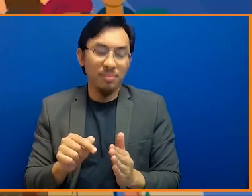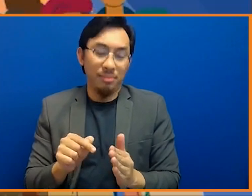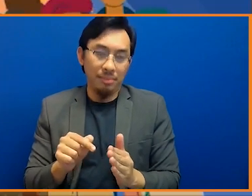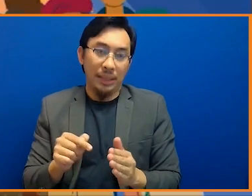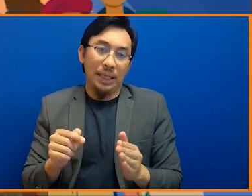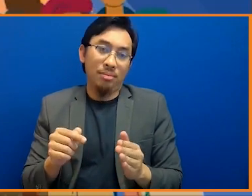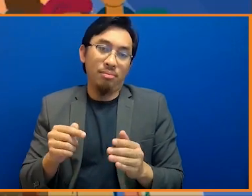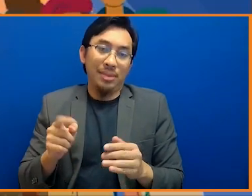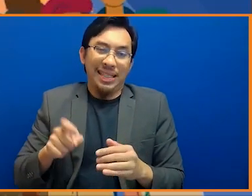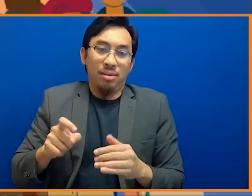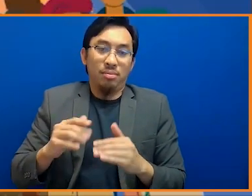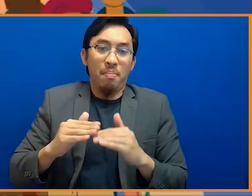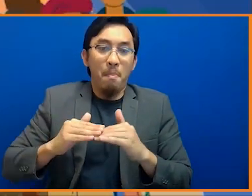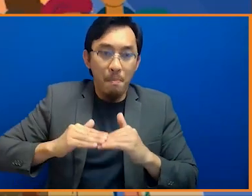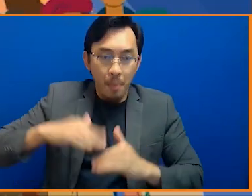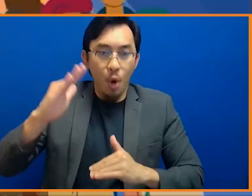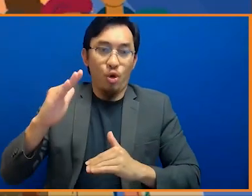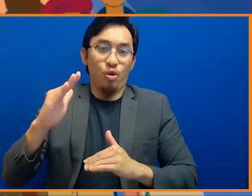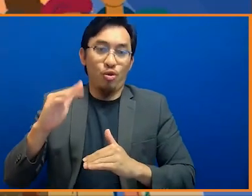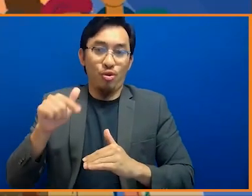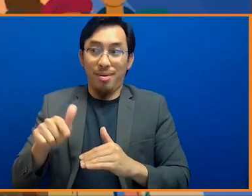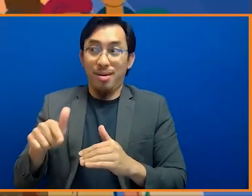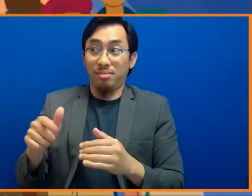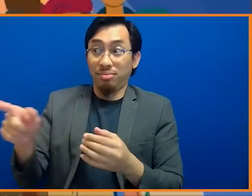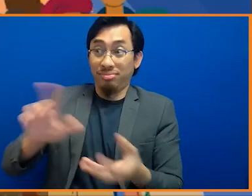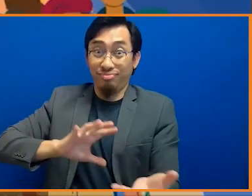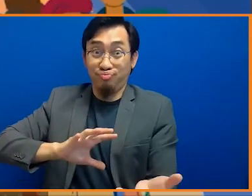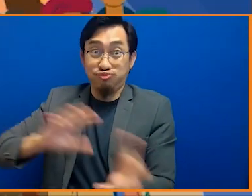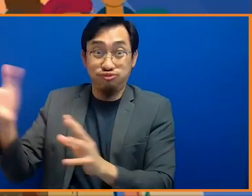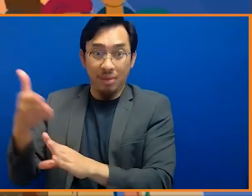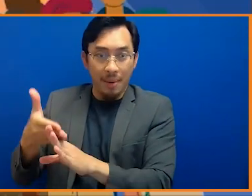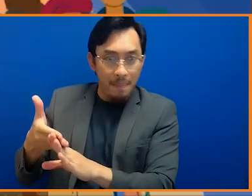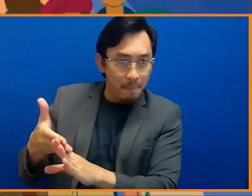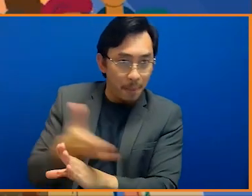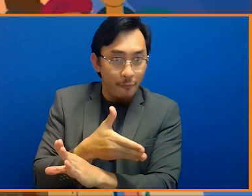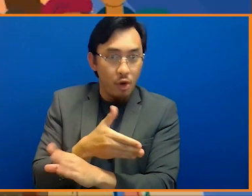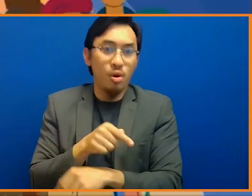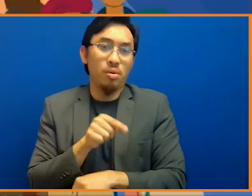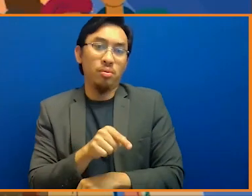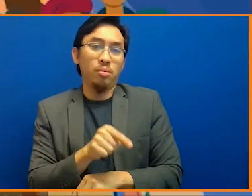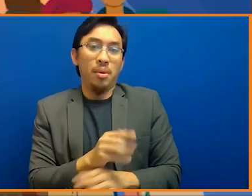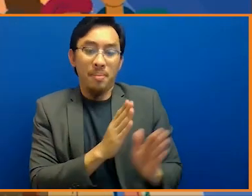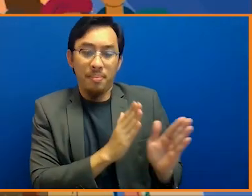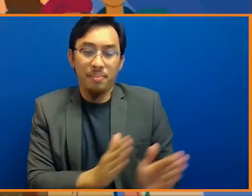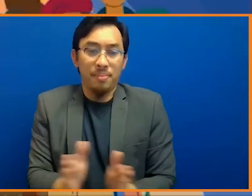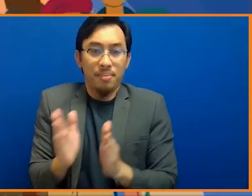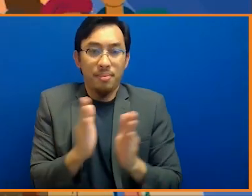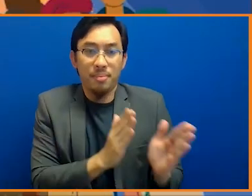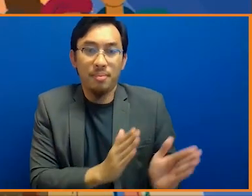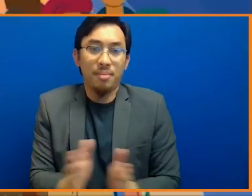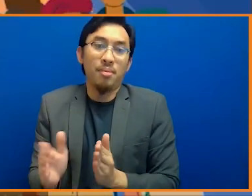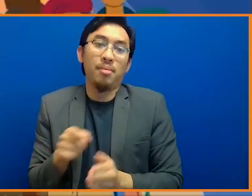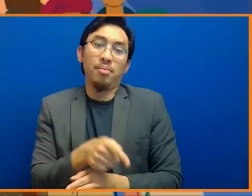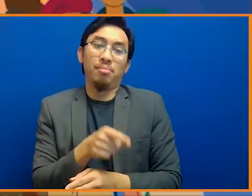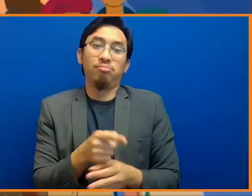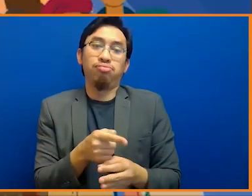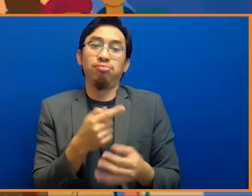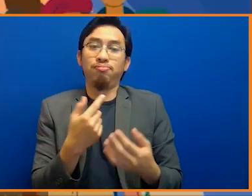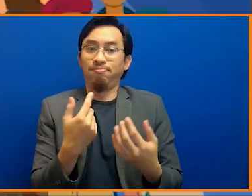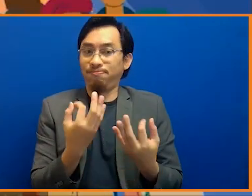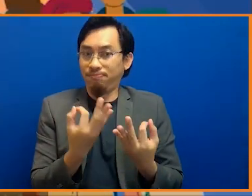before the disaster event. That's why during disaster preparedness